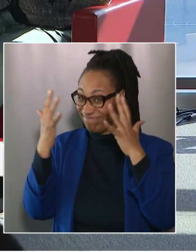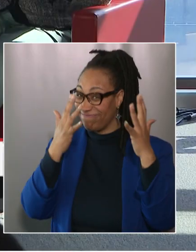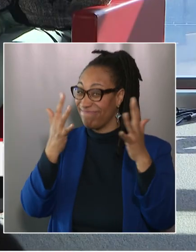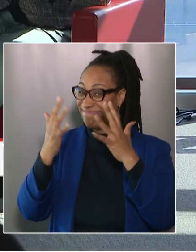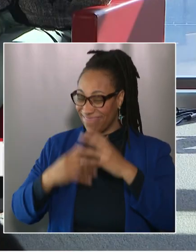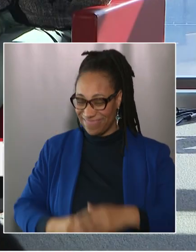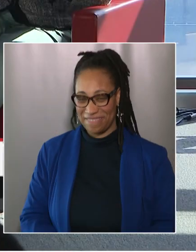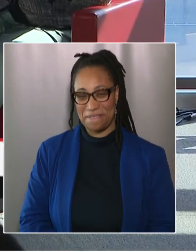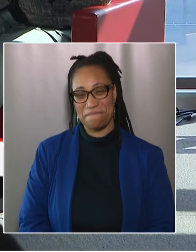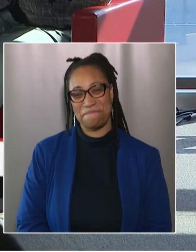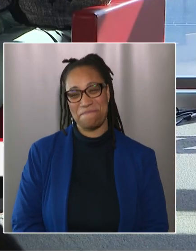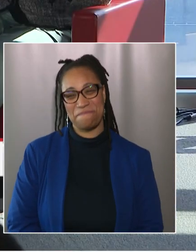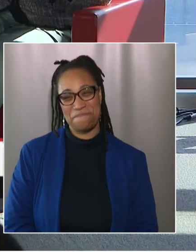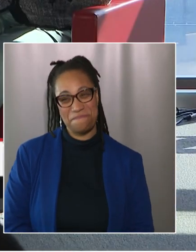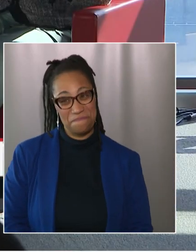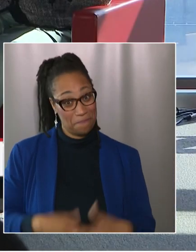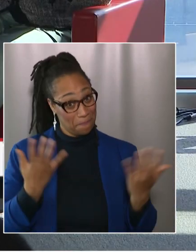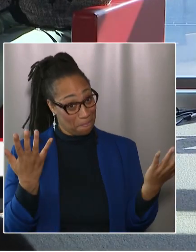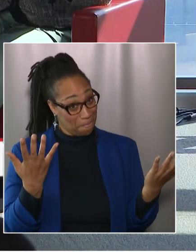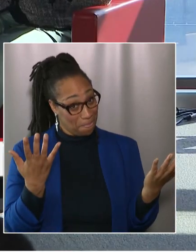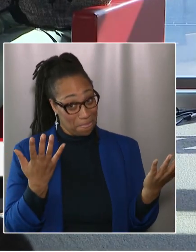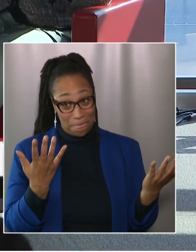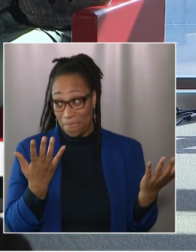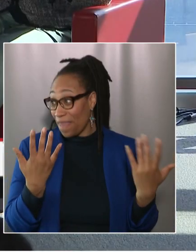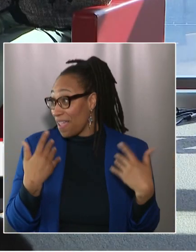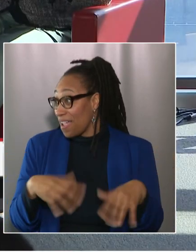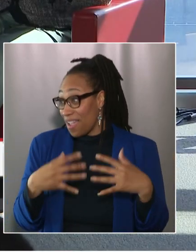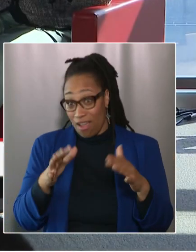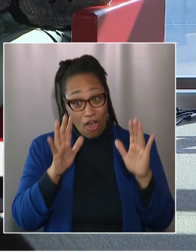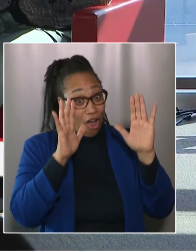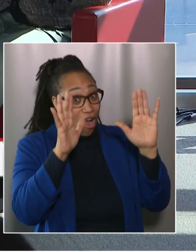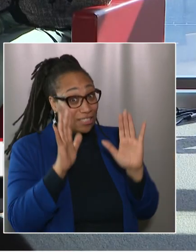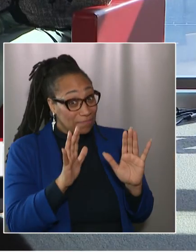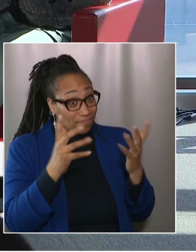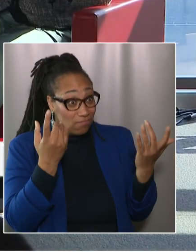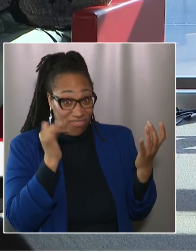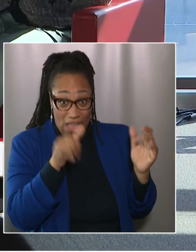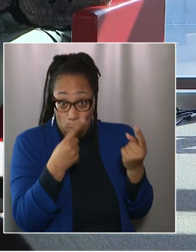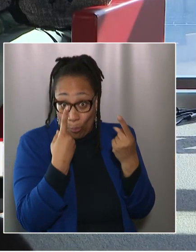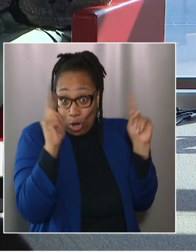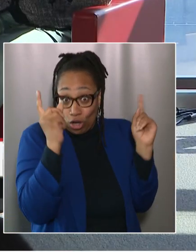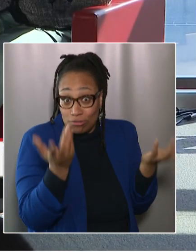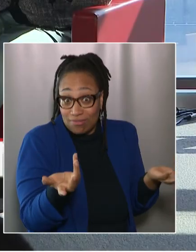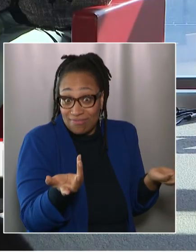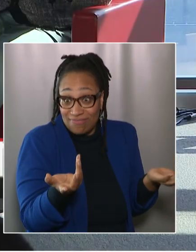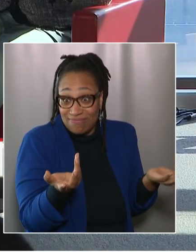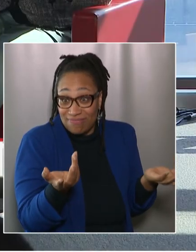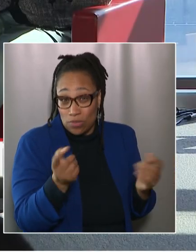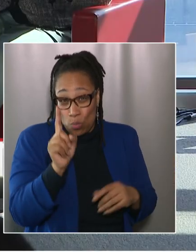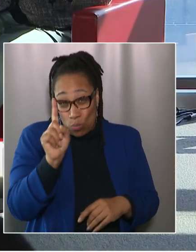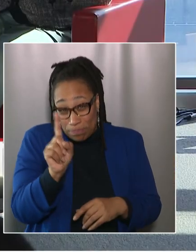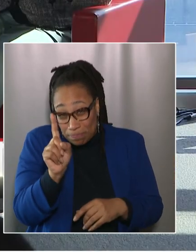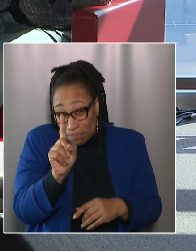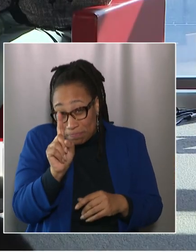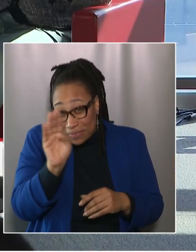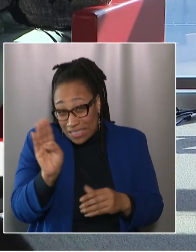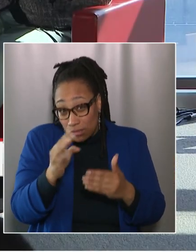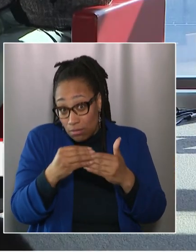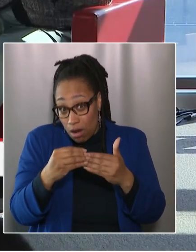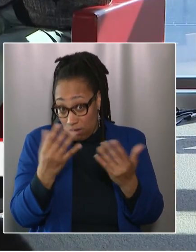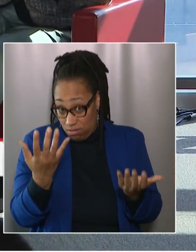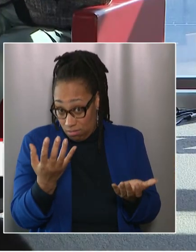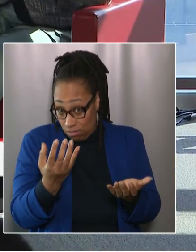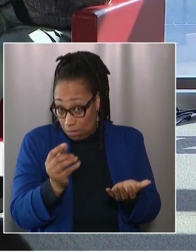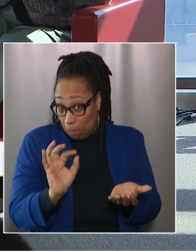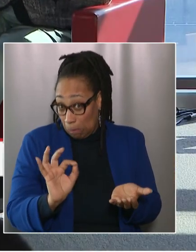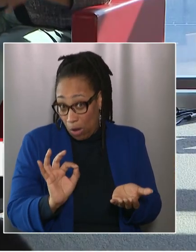Obviously, that approach worked. $1 billion is a lot of money. I would also say that sort of nowhere, in my opinion, is that more visible